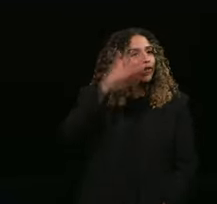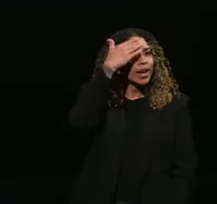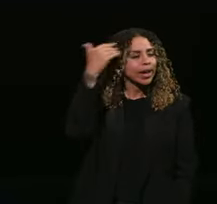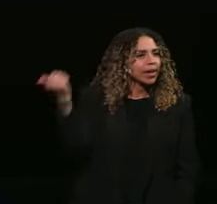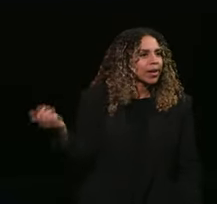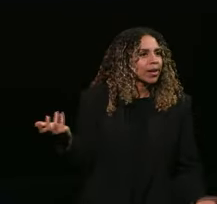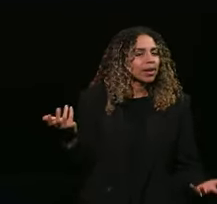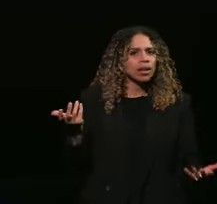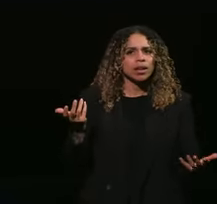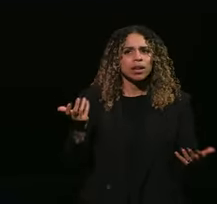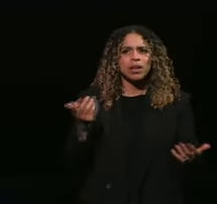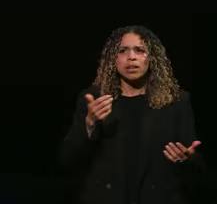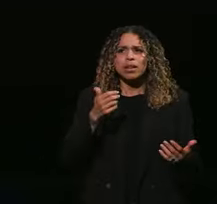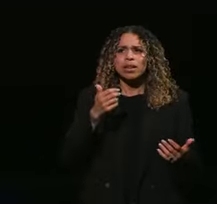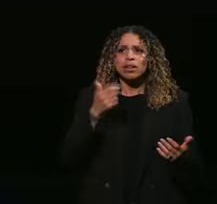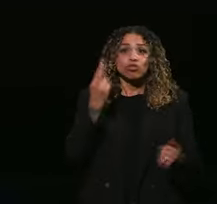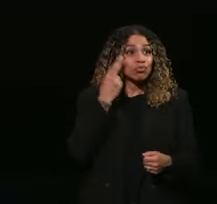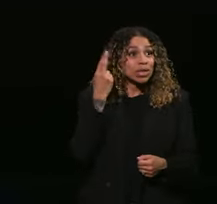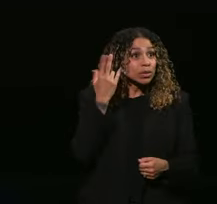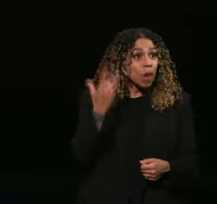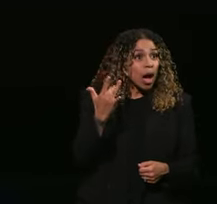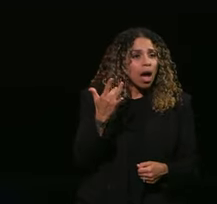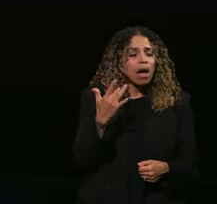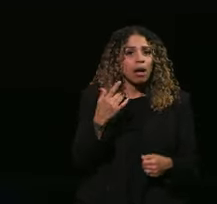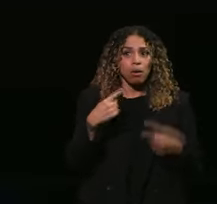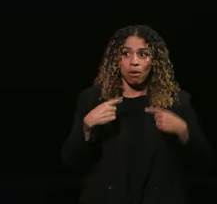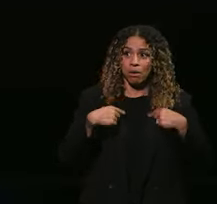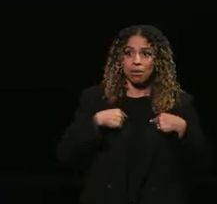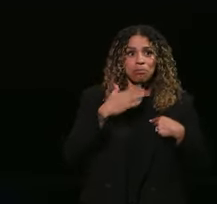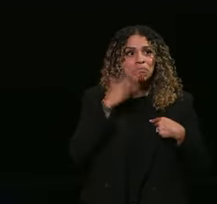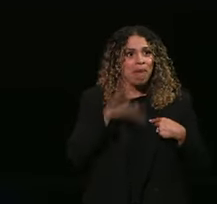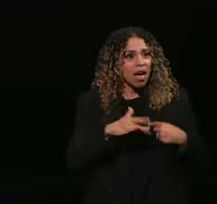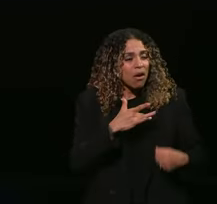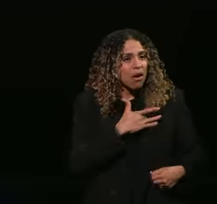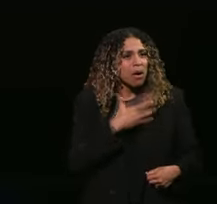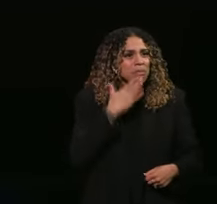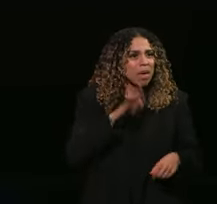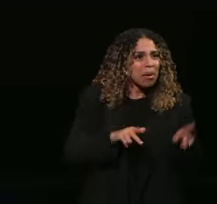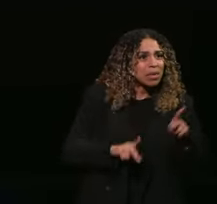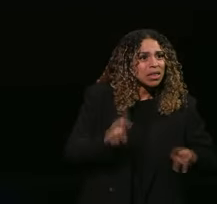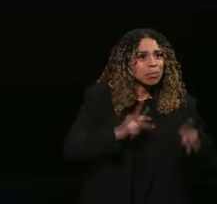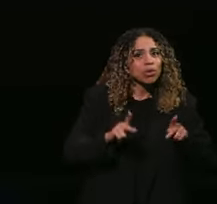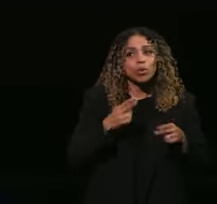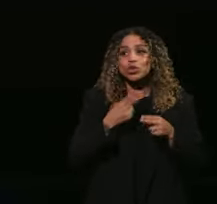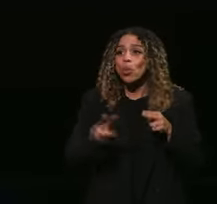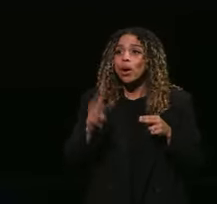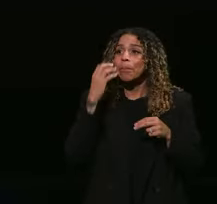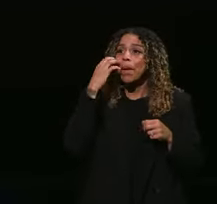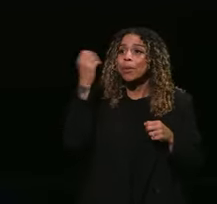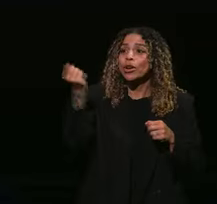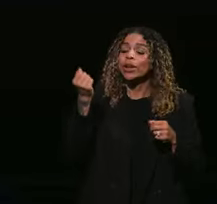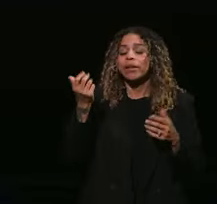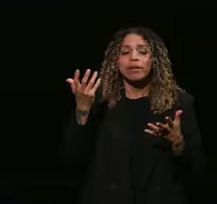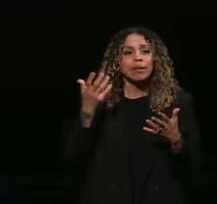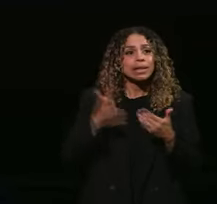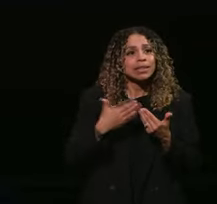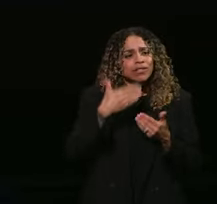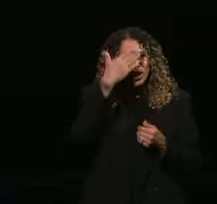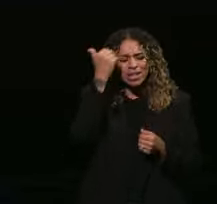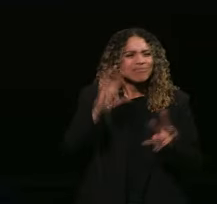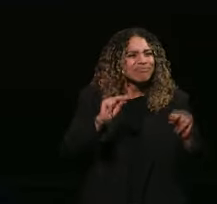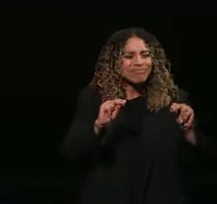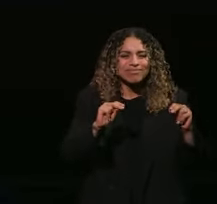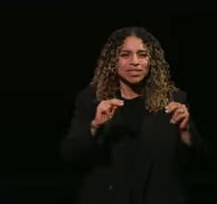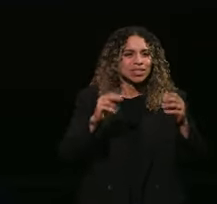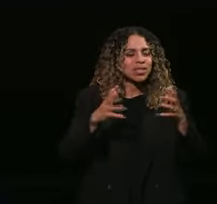it's not because we are bad people or have short memories, just because so much things are happening and everything live now and everything's